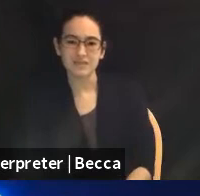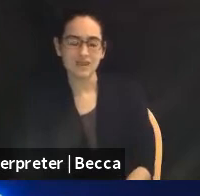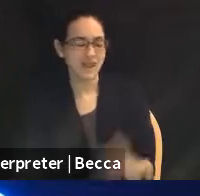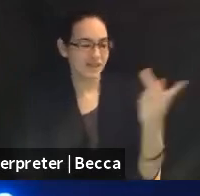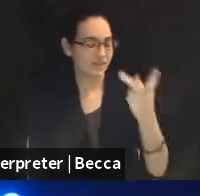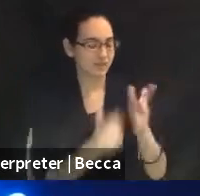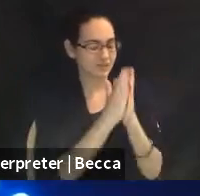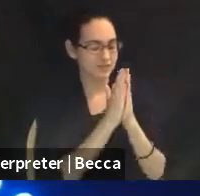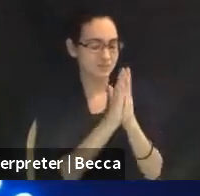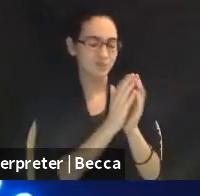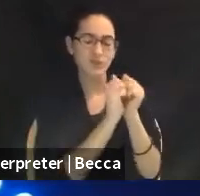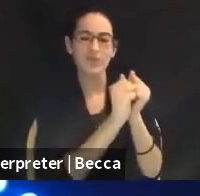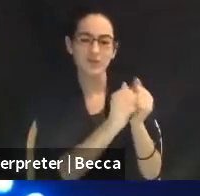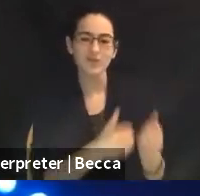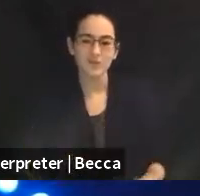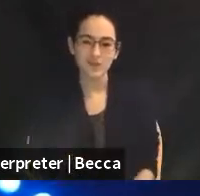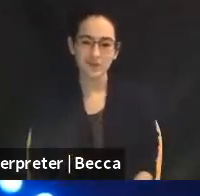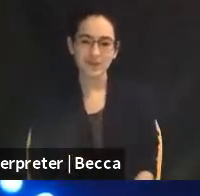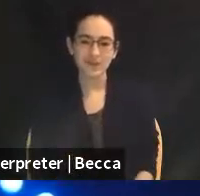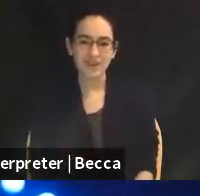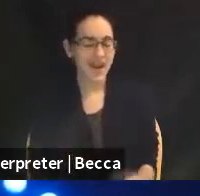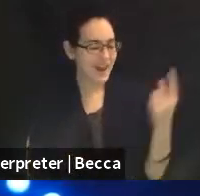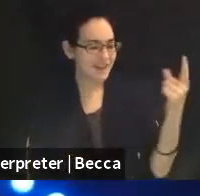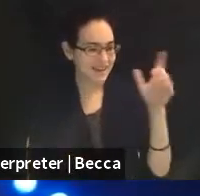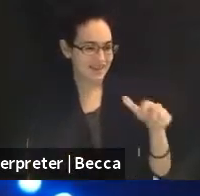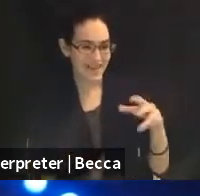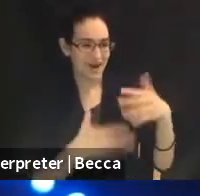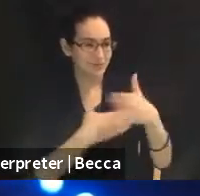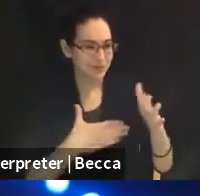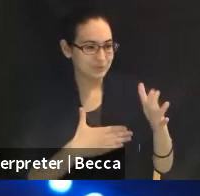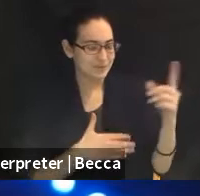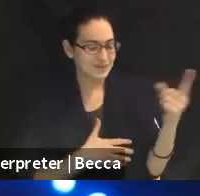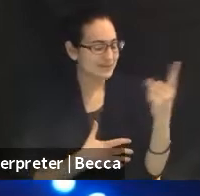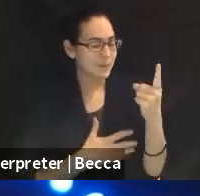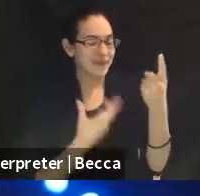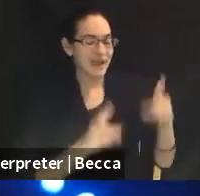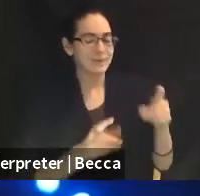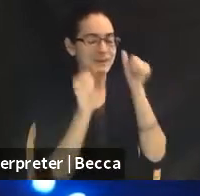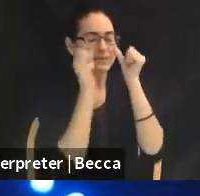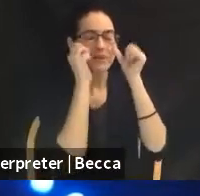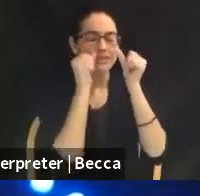together. Man, something happened in that room that was amazing.